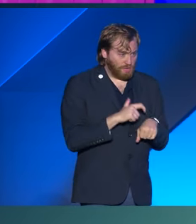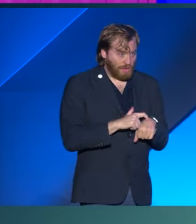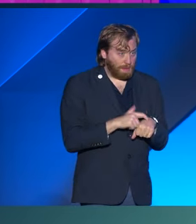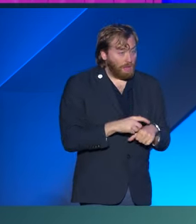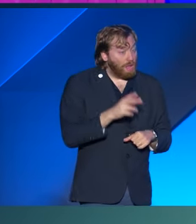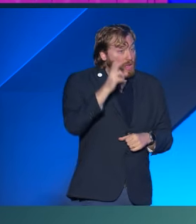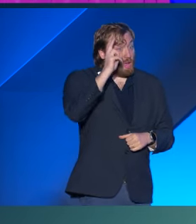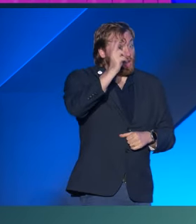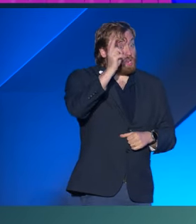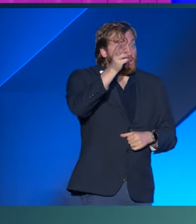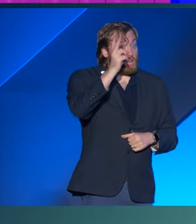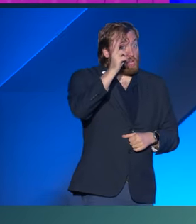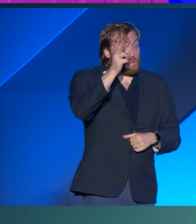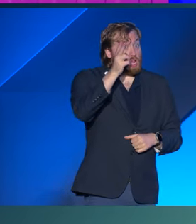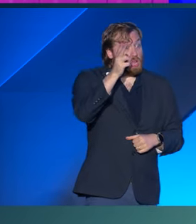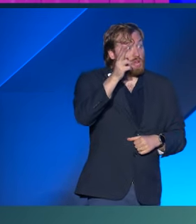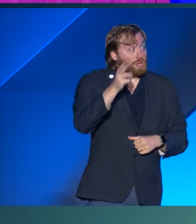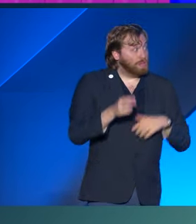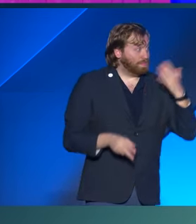do I want to be on?